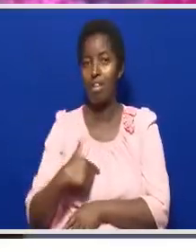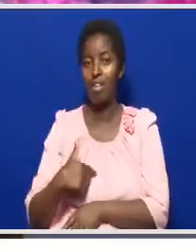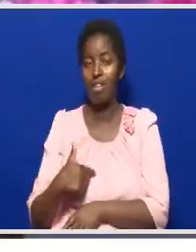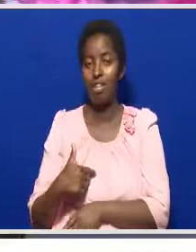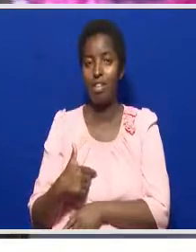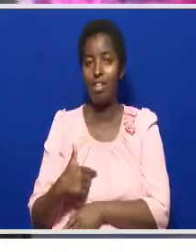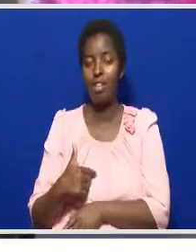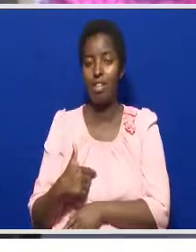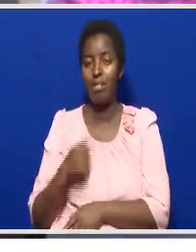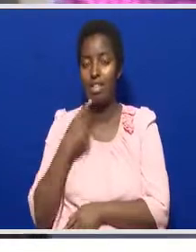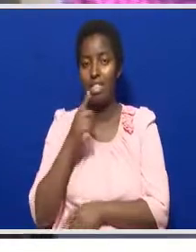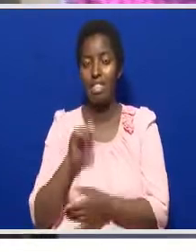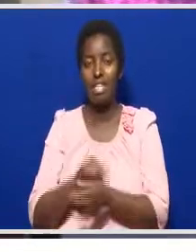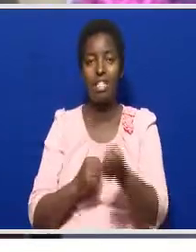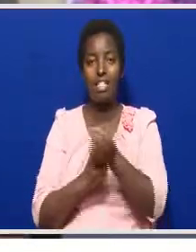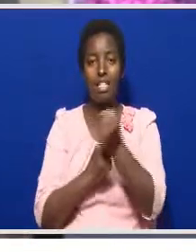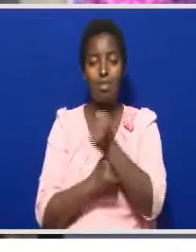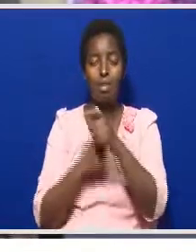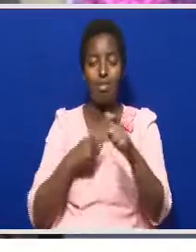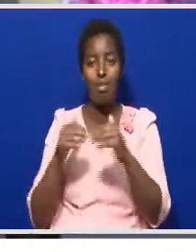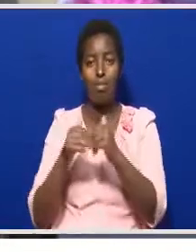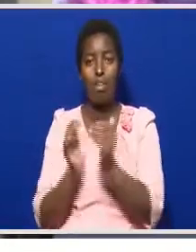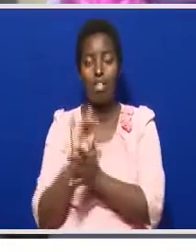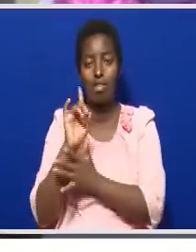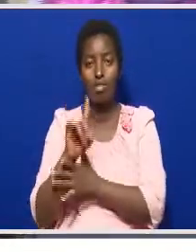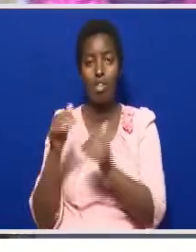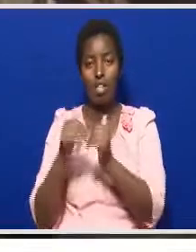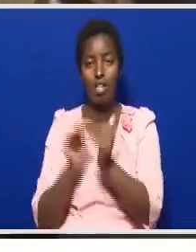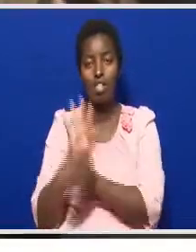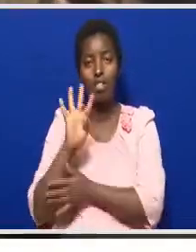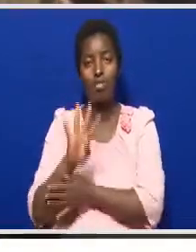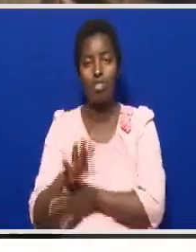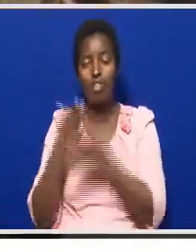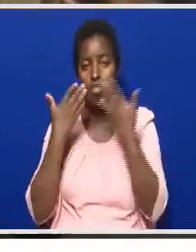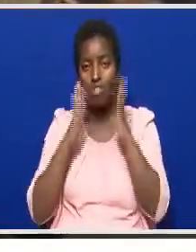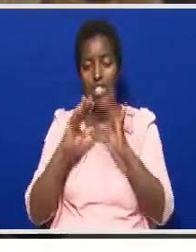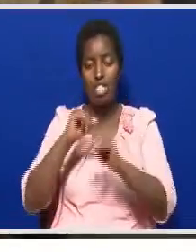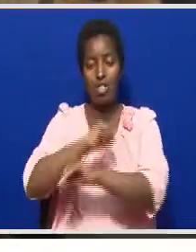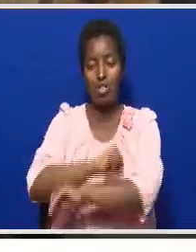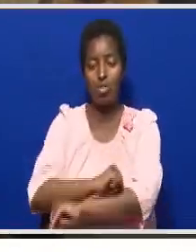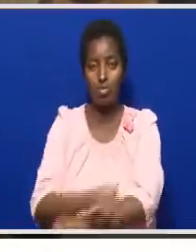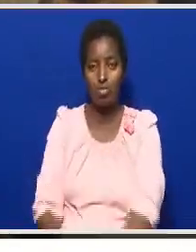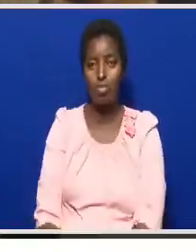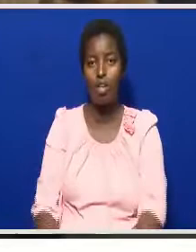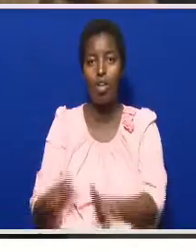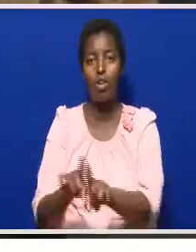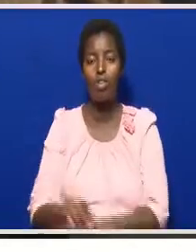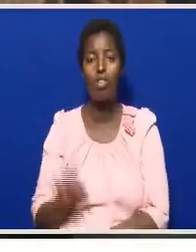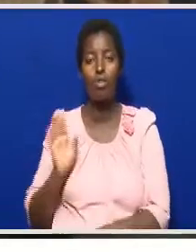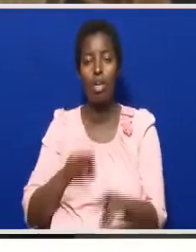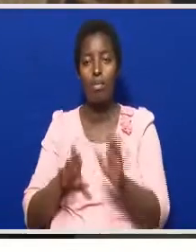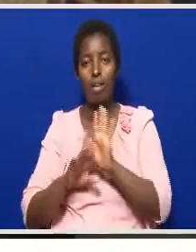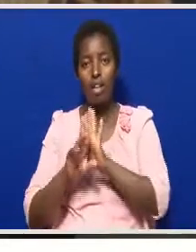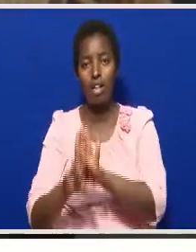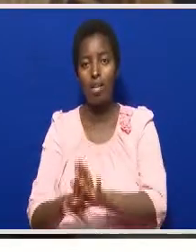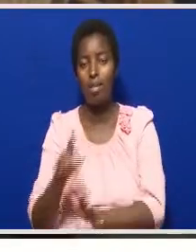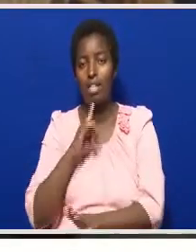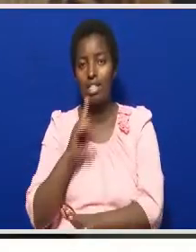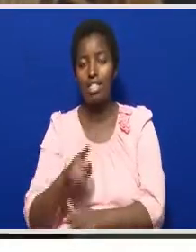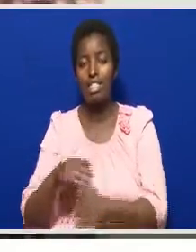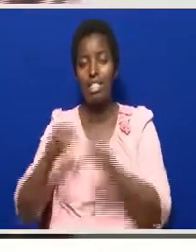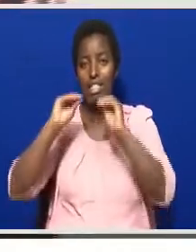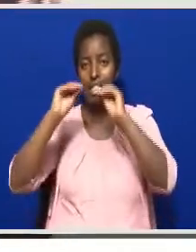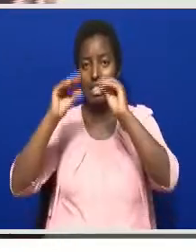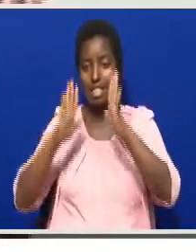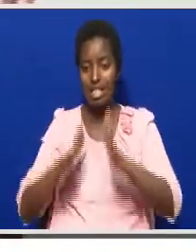nimeahidi nitamsomesha kutoka Form 1 mpaka Form 4 amalize. However, Faith has asked teachers not to expel